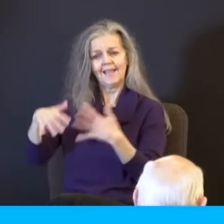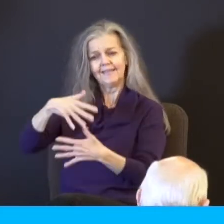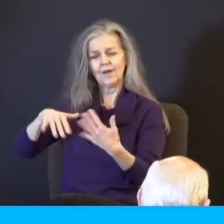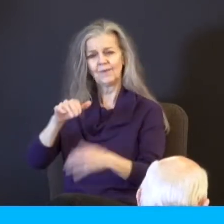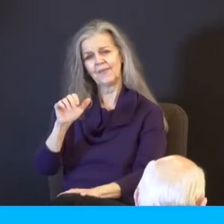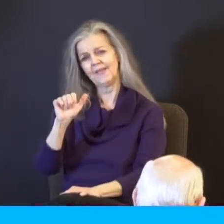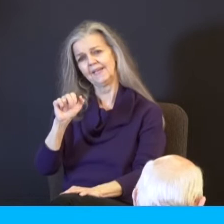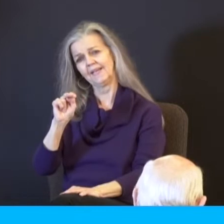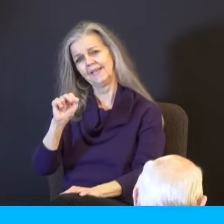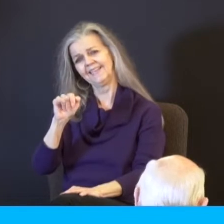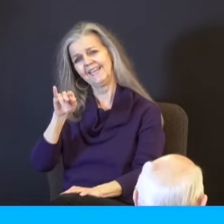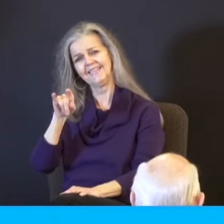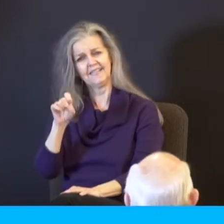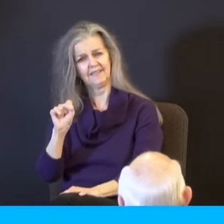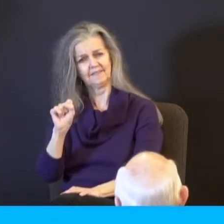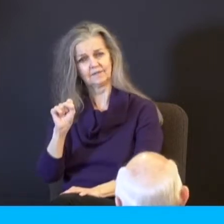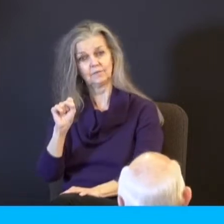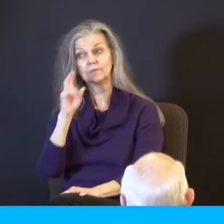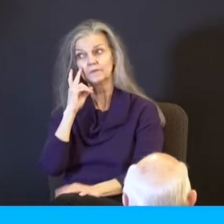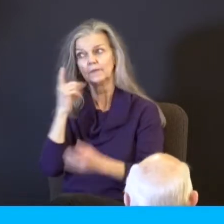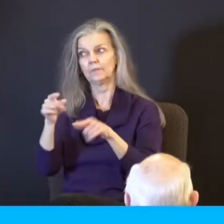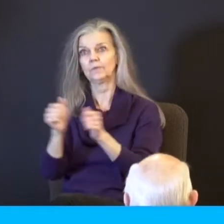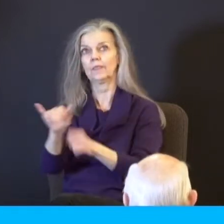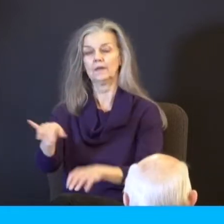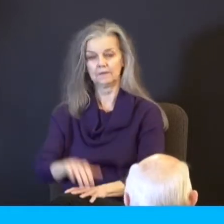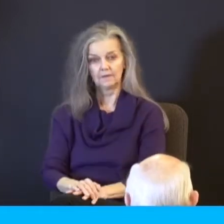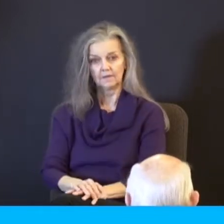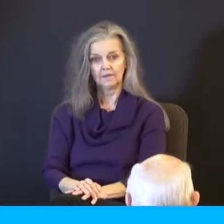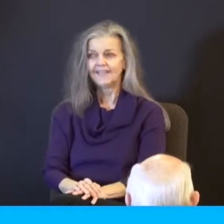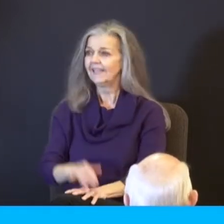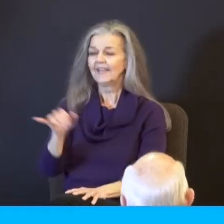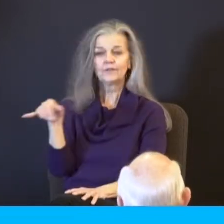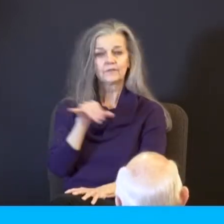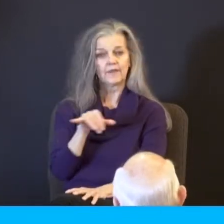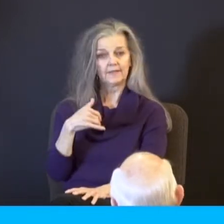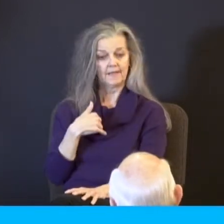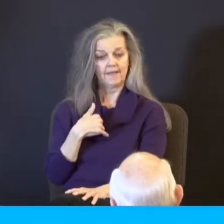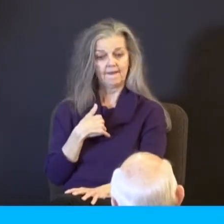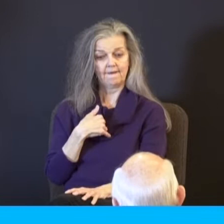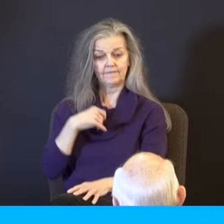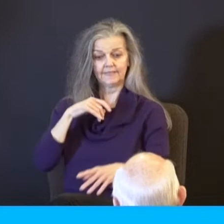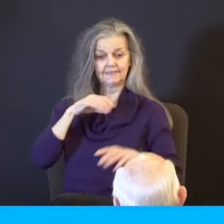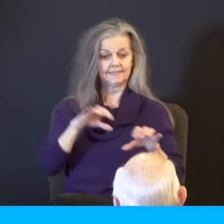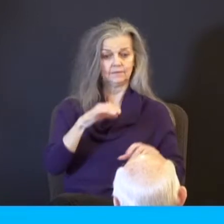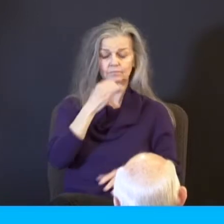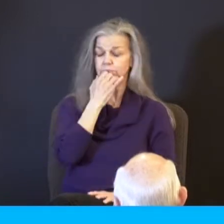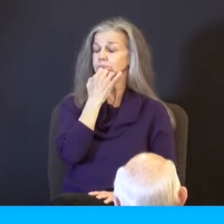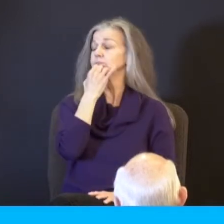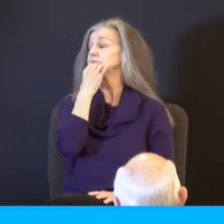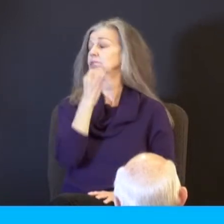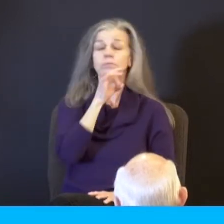the ungodly. We're going to see the impact of that. It's almost like having committed one egregious